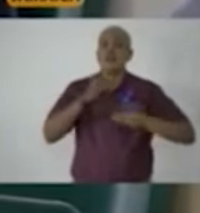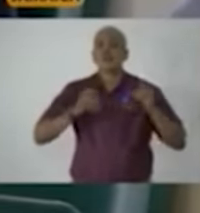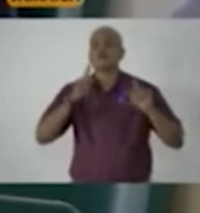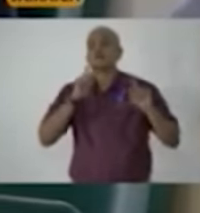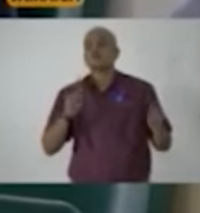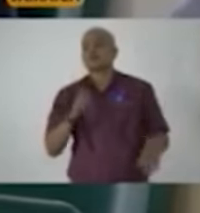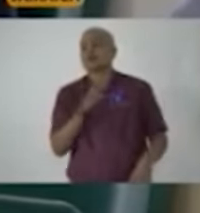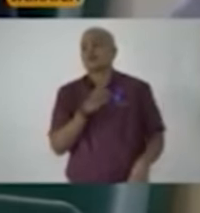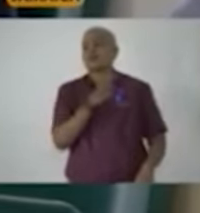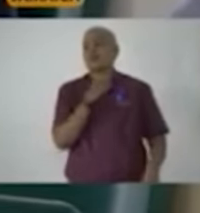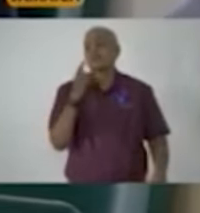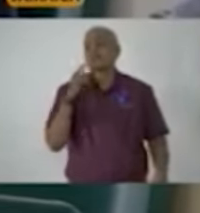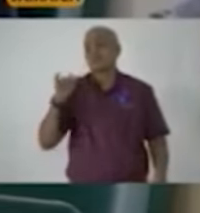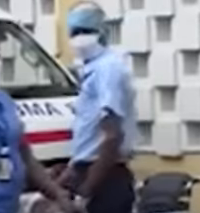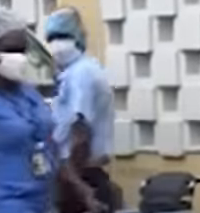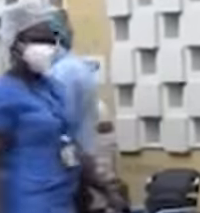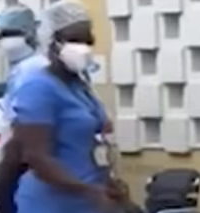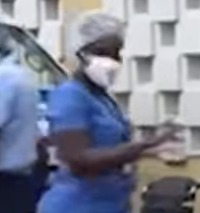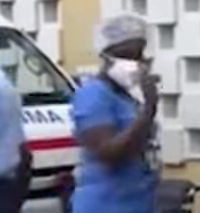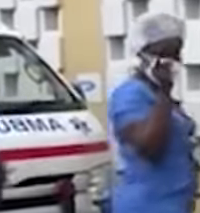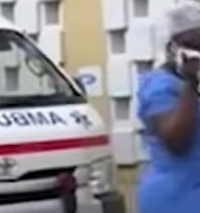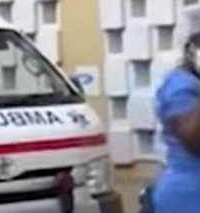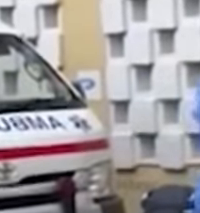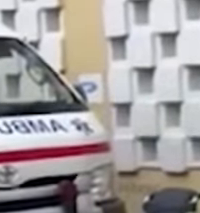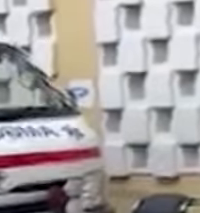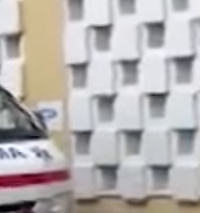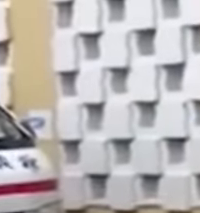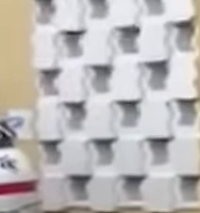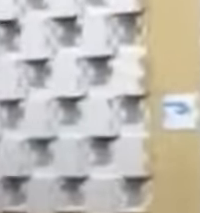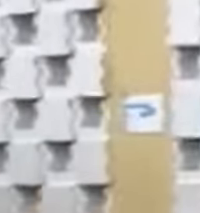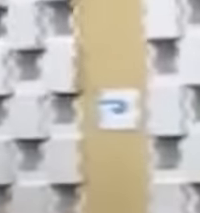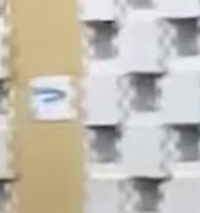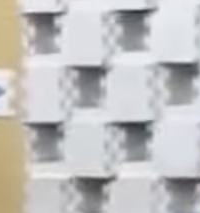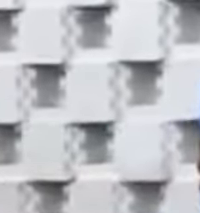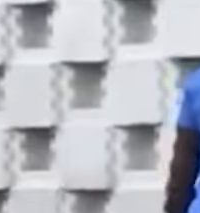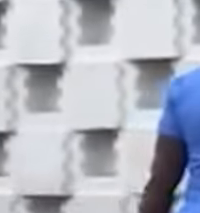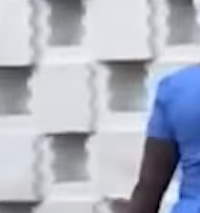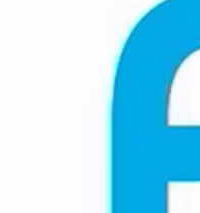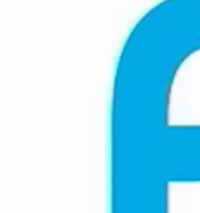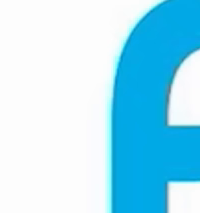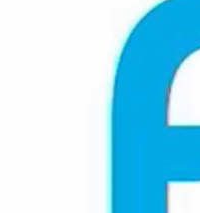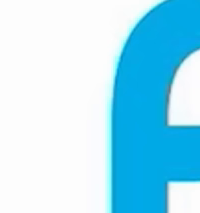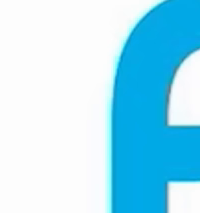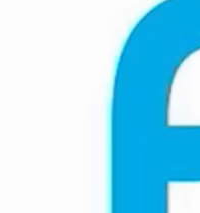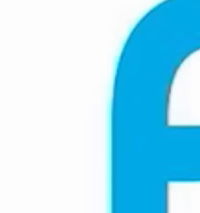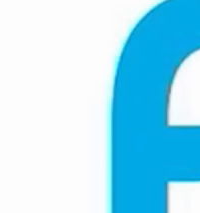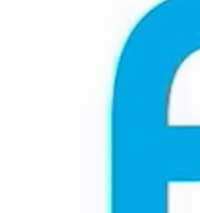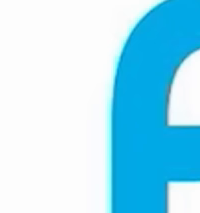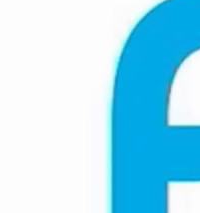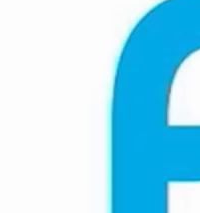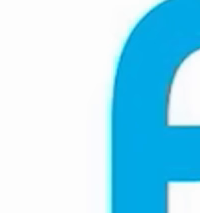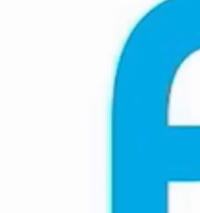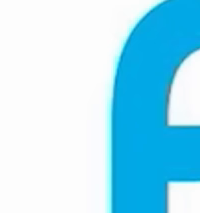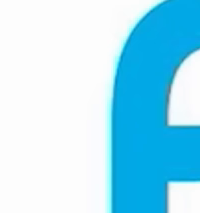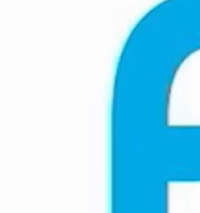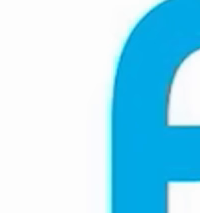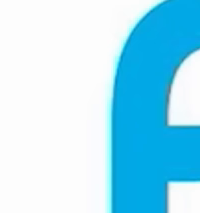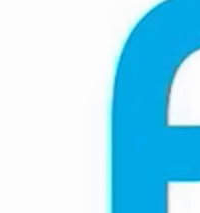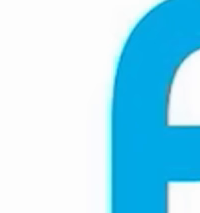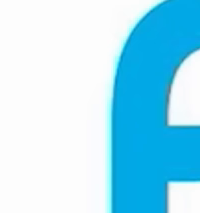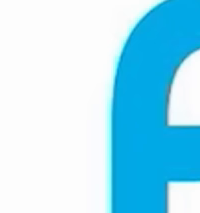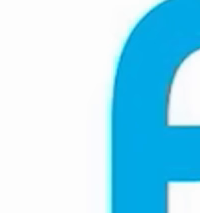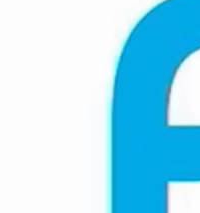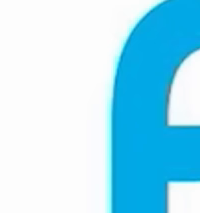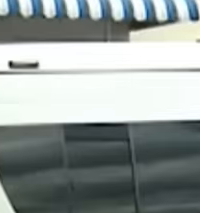could actually be treated remotely. So far, an $8.4 million contract has been signed with Flow Jamaica,